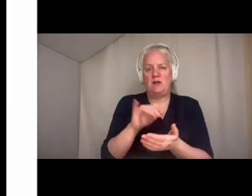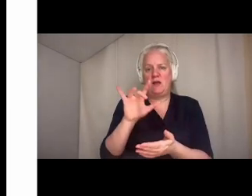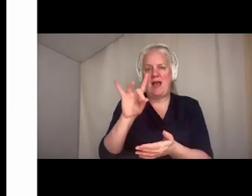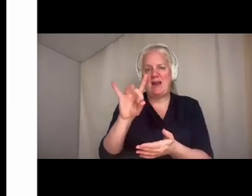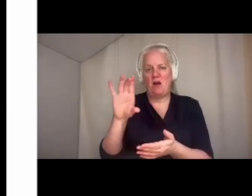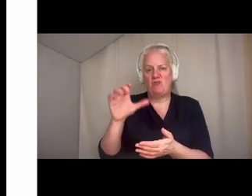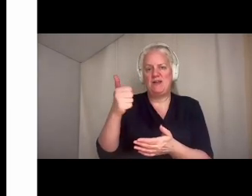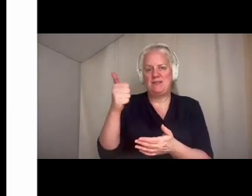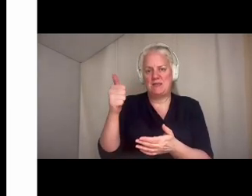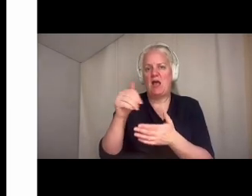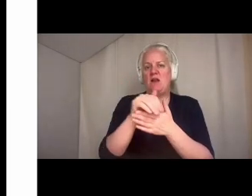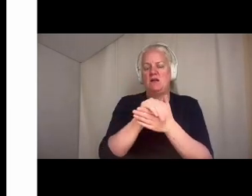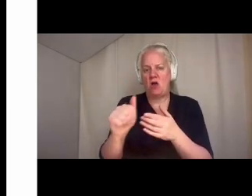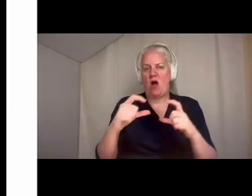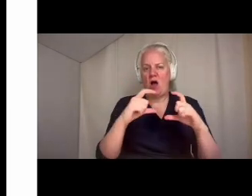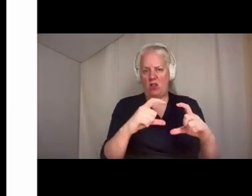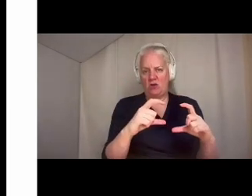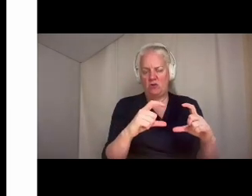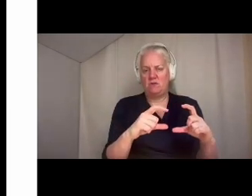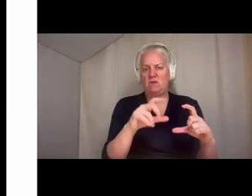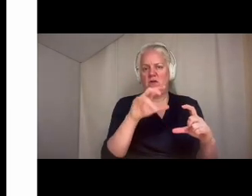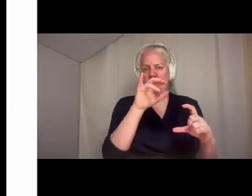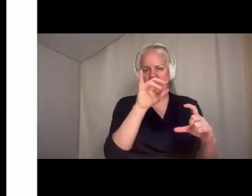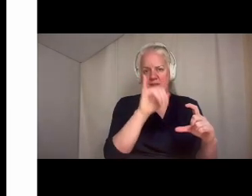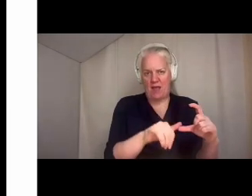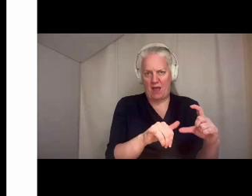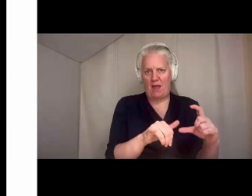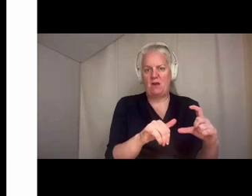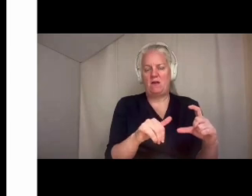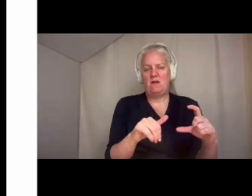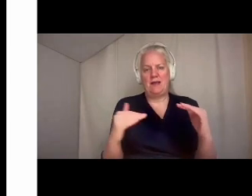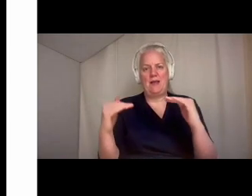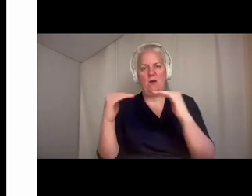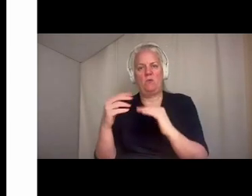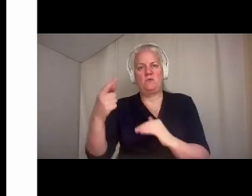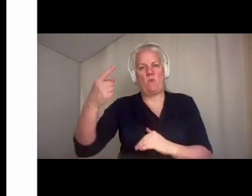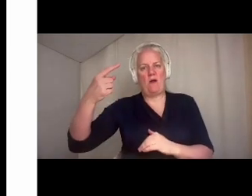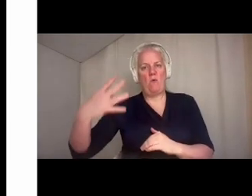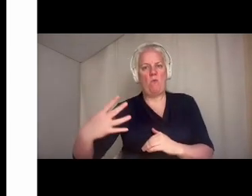$1,810, they have earned a quarter of coverage